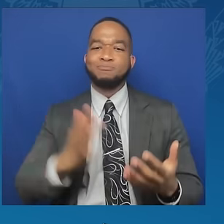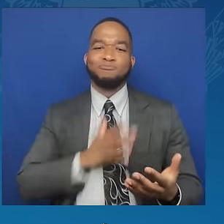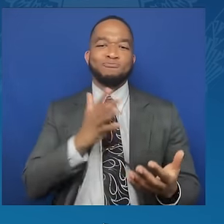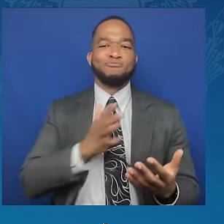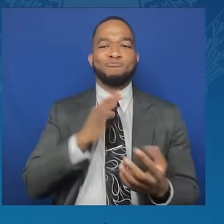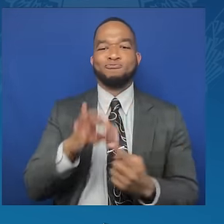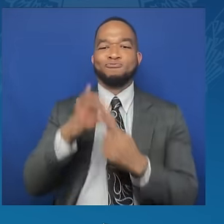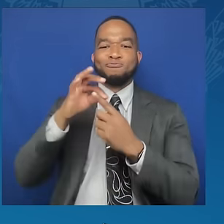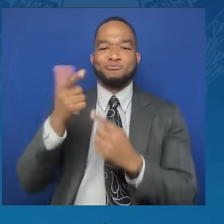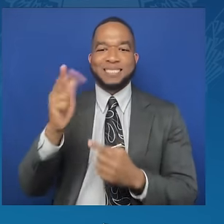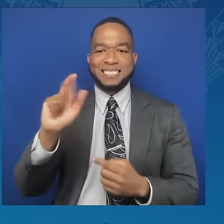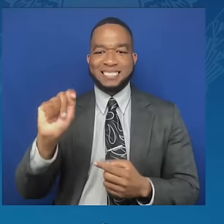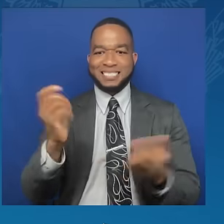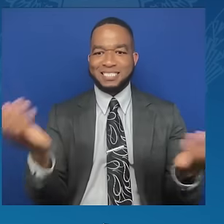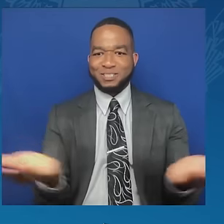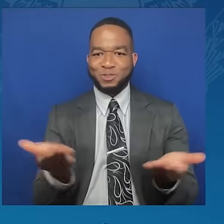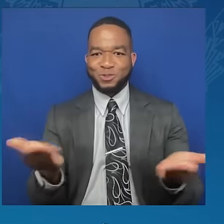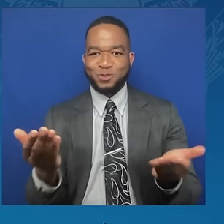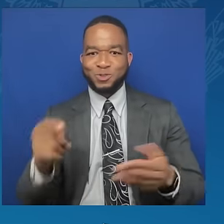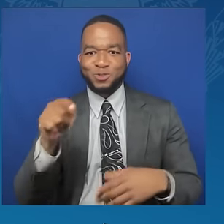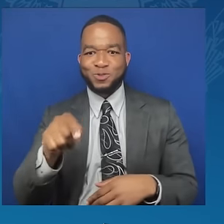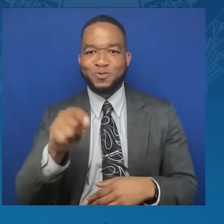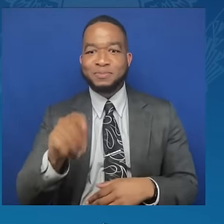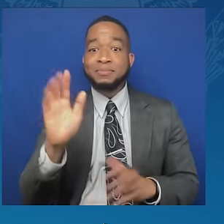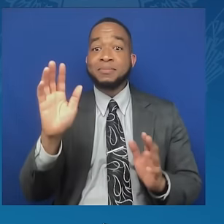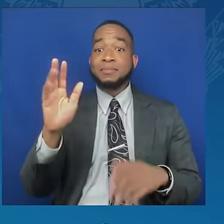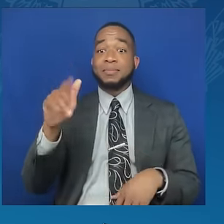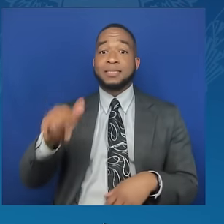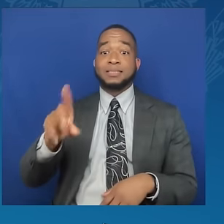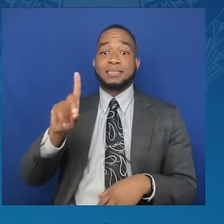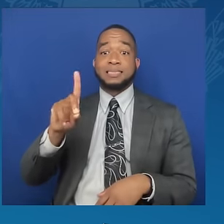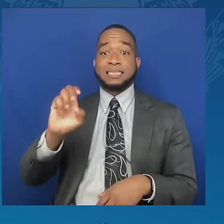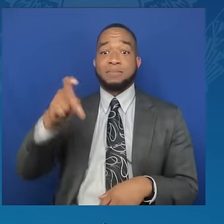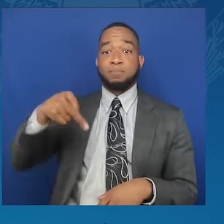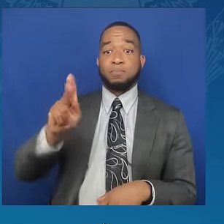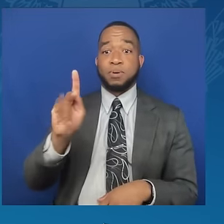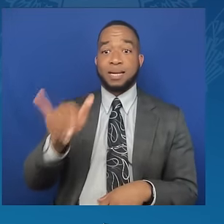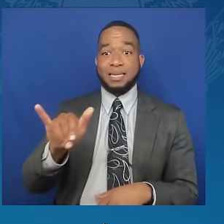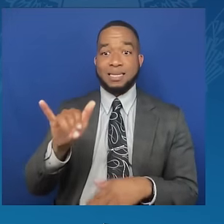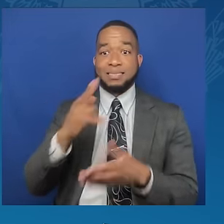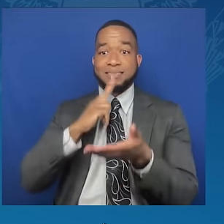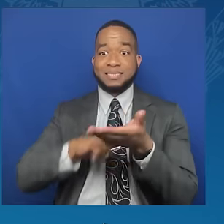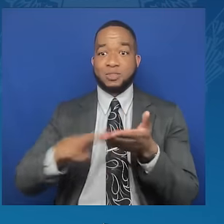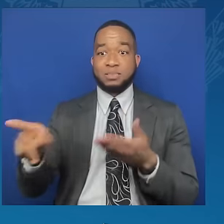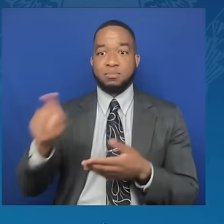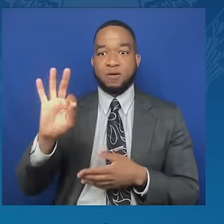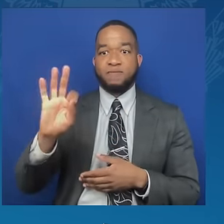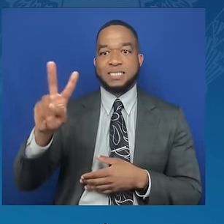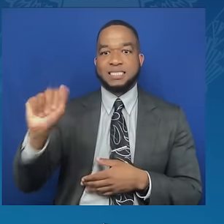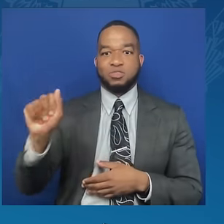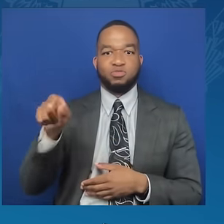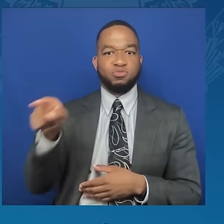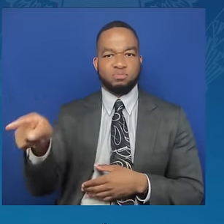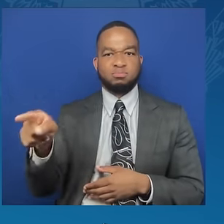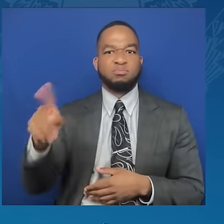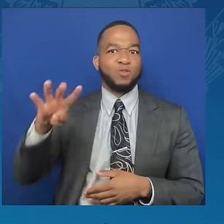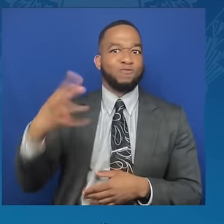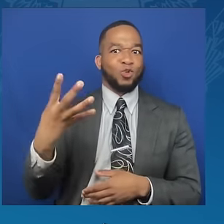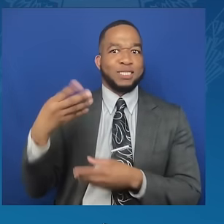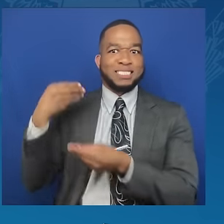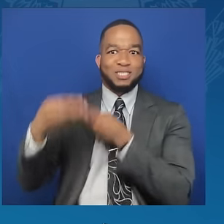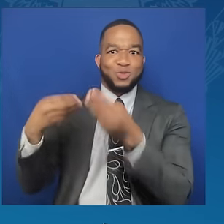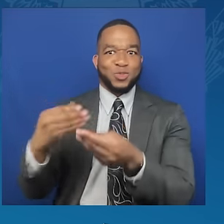fourth-generation Black veteran, I want to take a minute to reflect on today's march means to our nation and